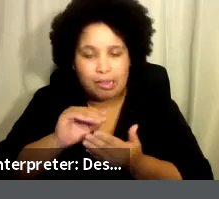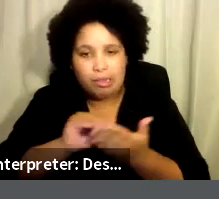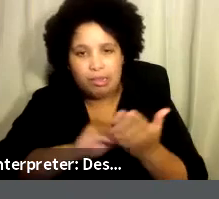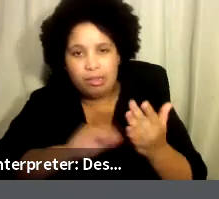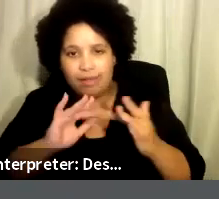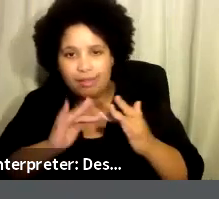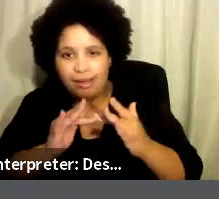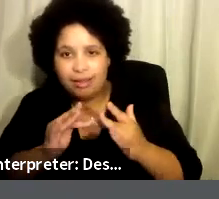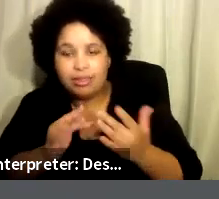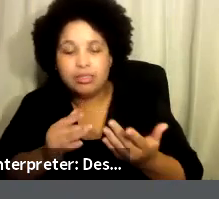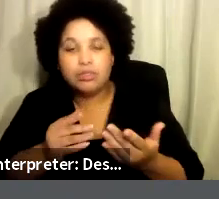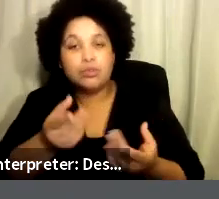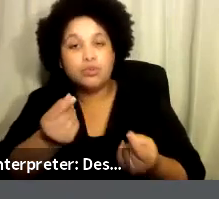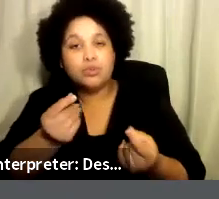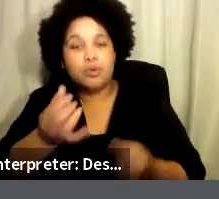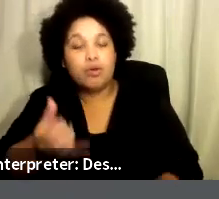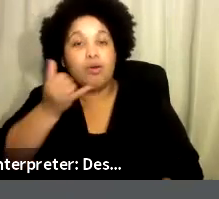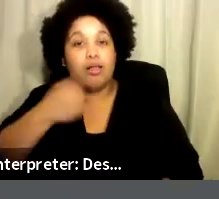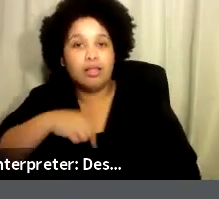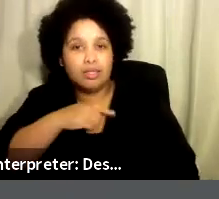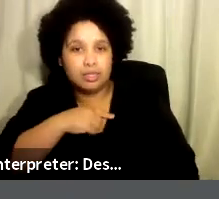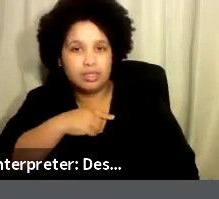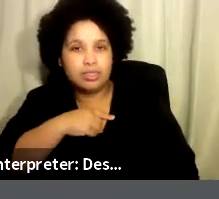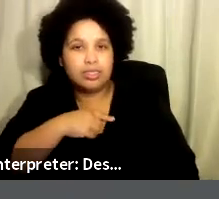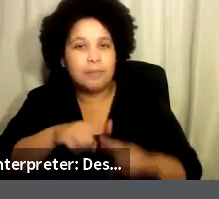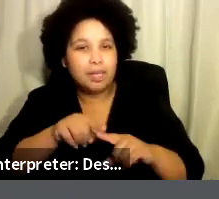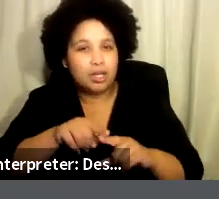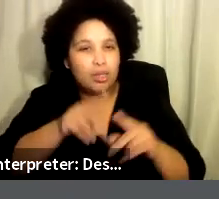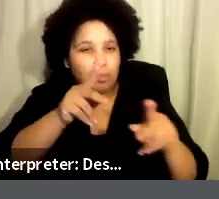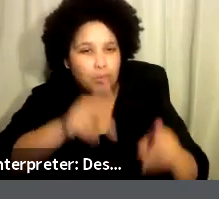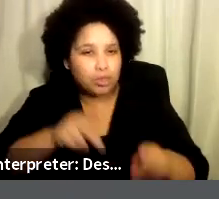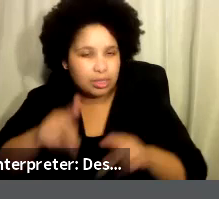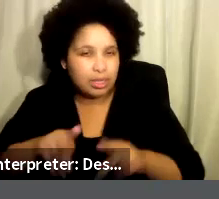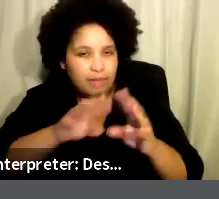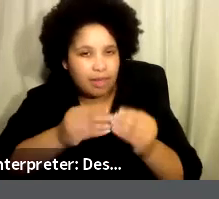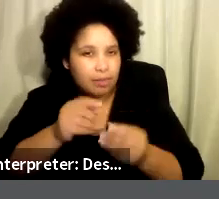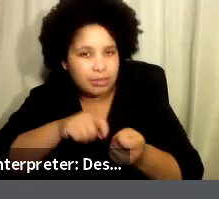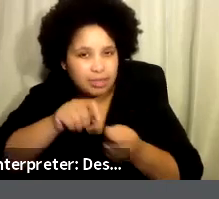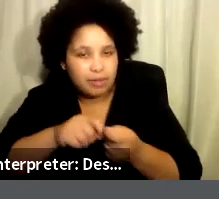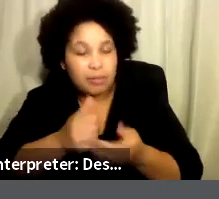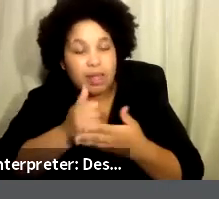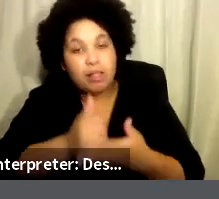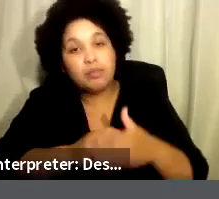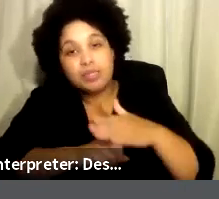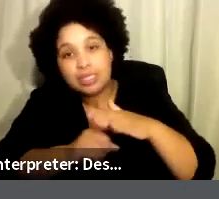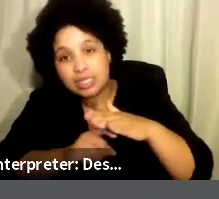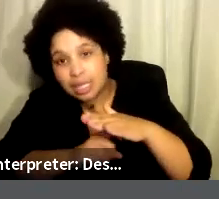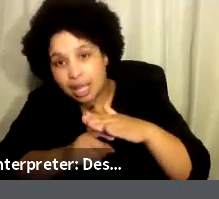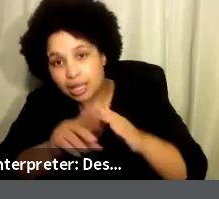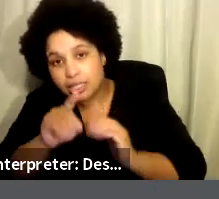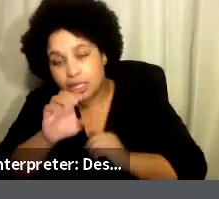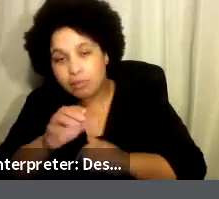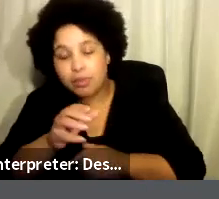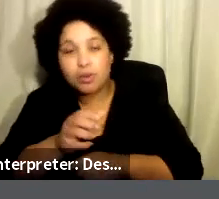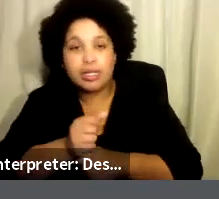information online, give us a call because we'll do that case by case, possibly helping you either scan the documents or trying to take